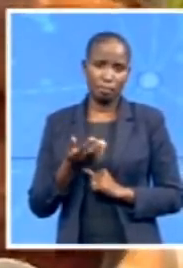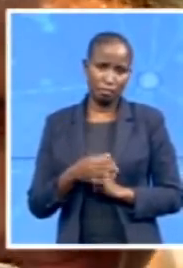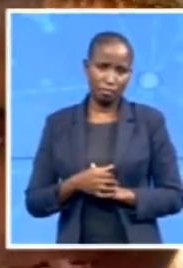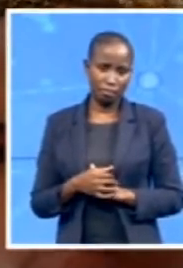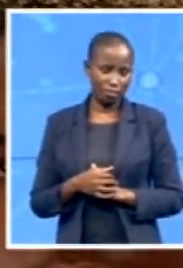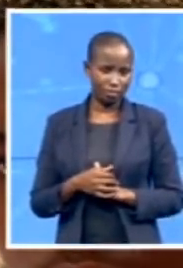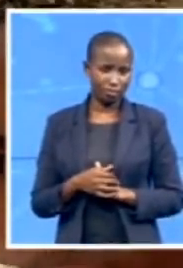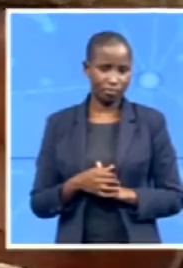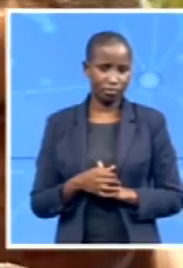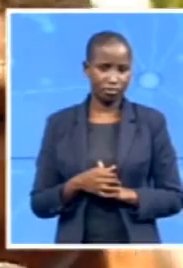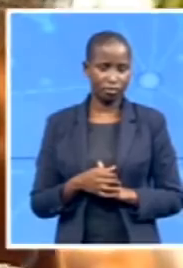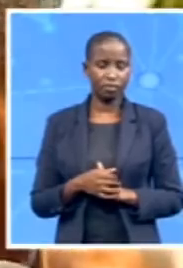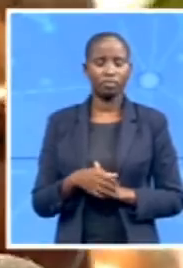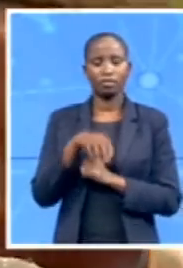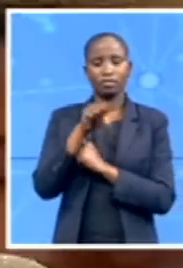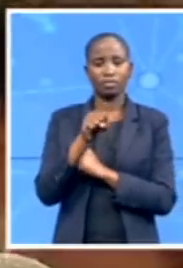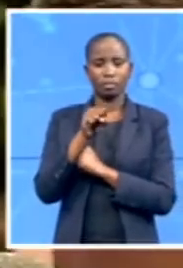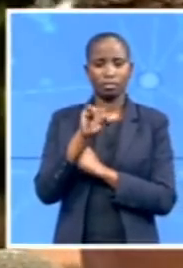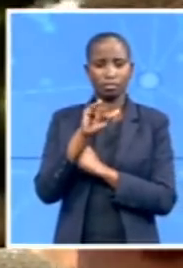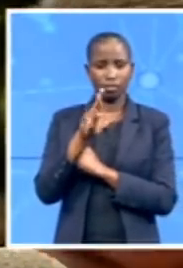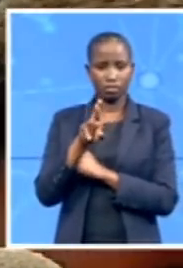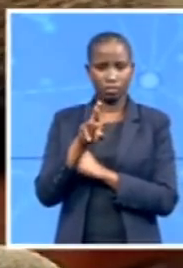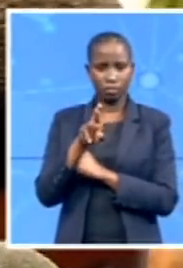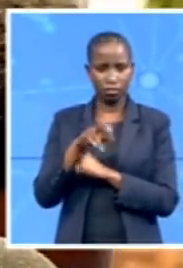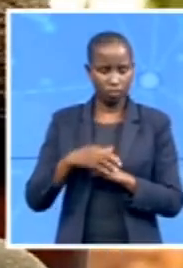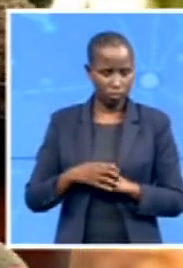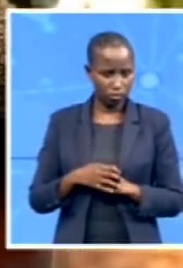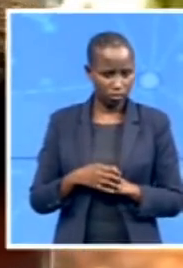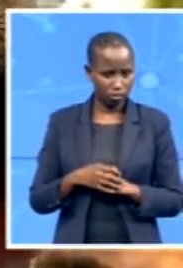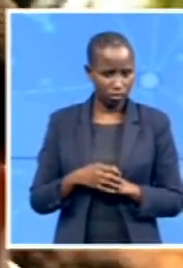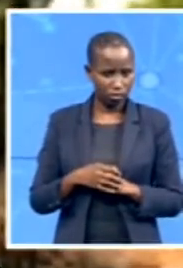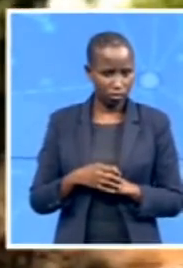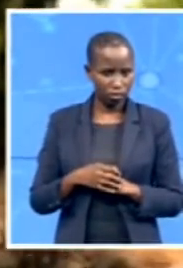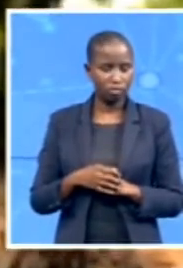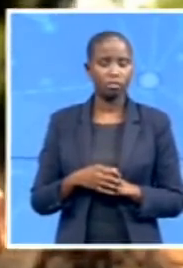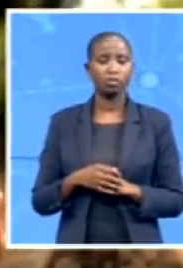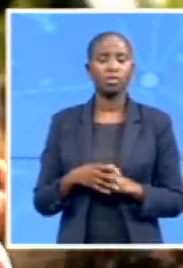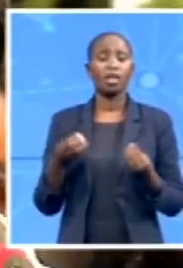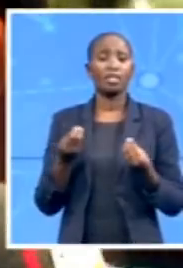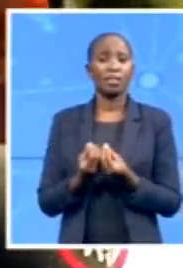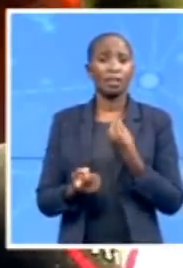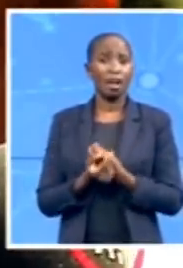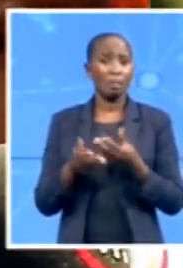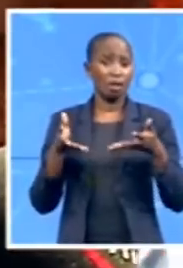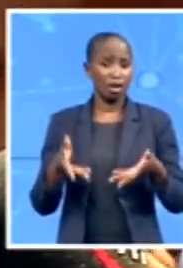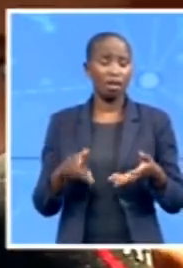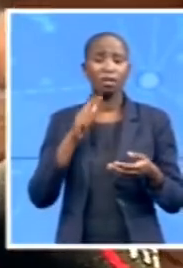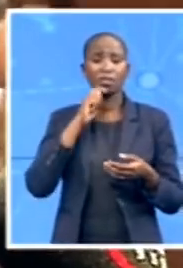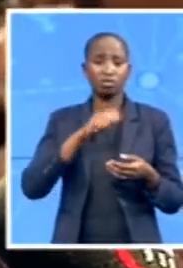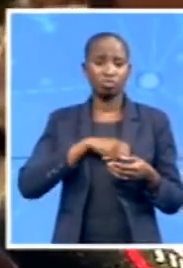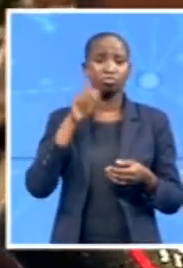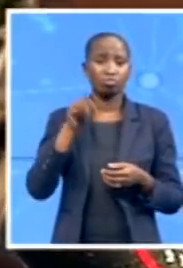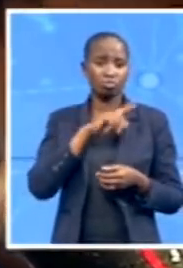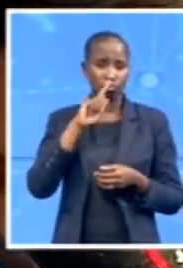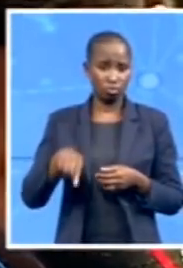we would just like to say that what happened on Friday is very wrong, because why should only the white kids be protected in the school when all of